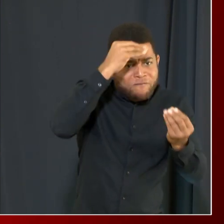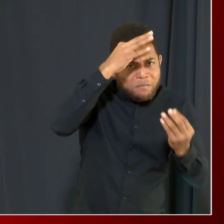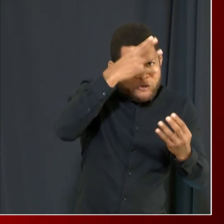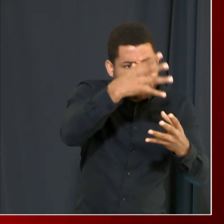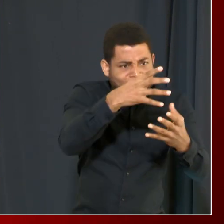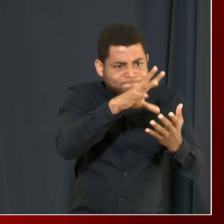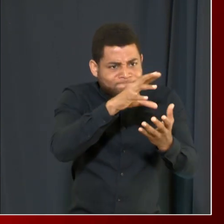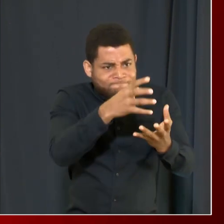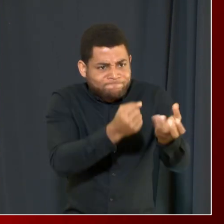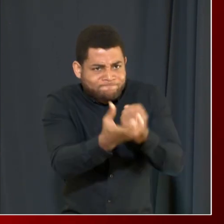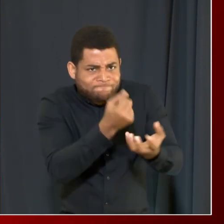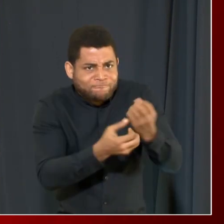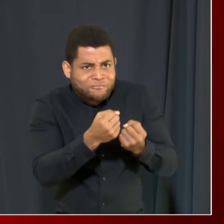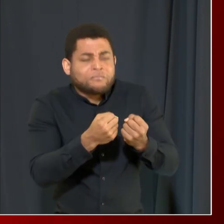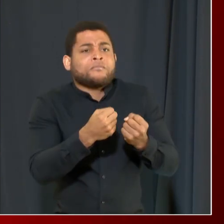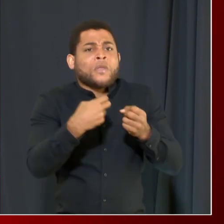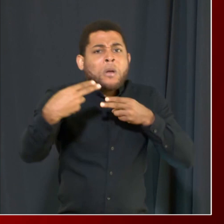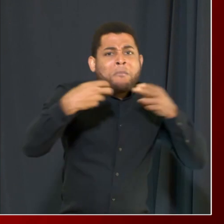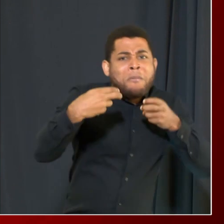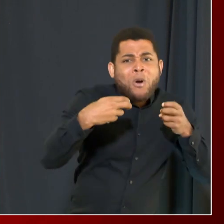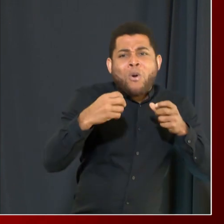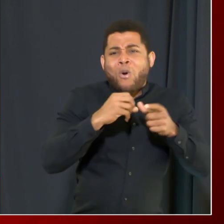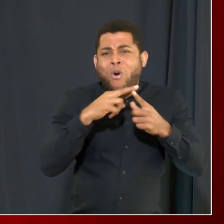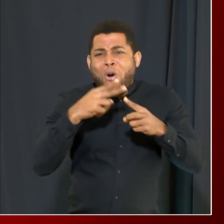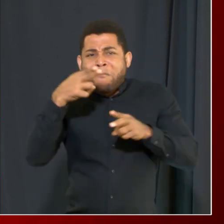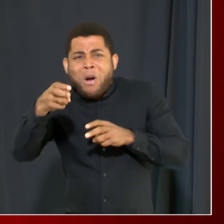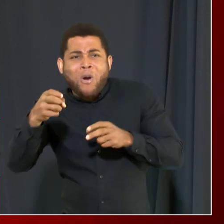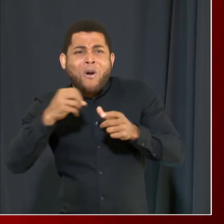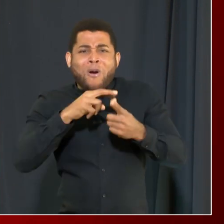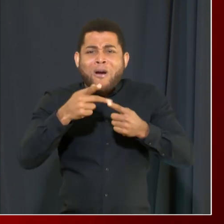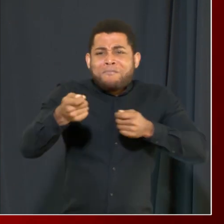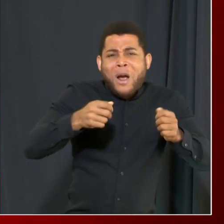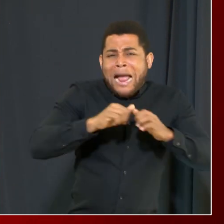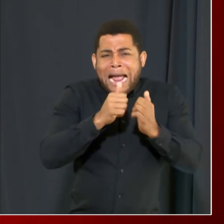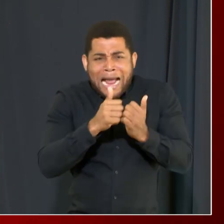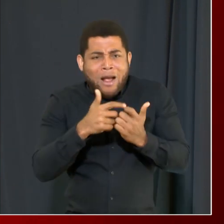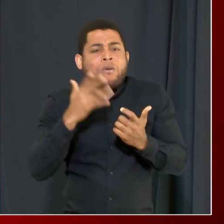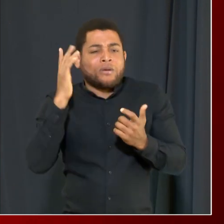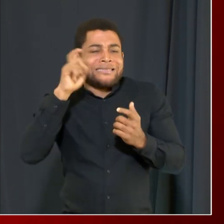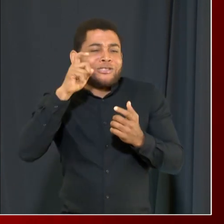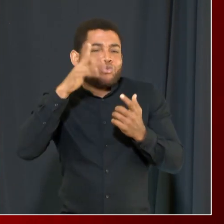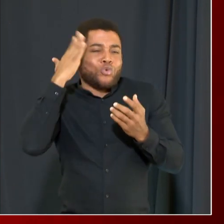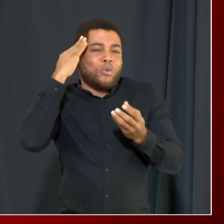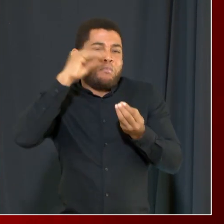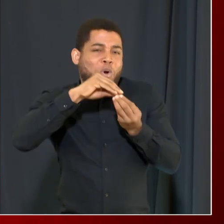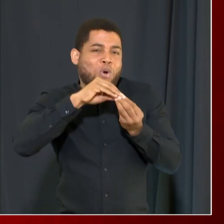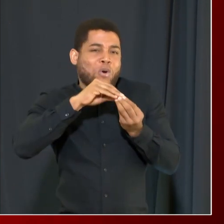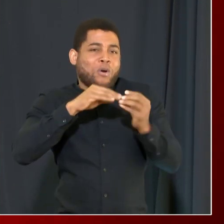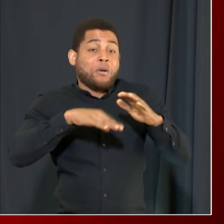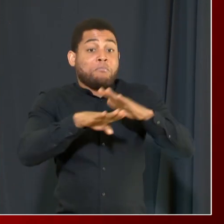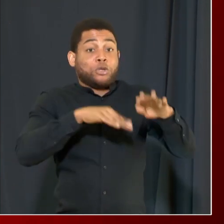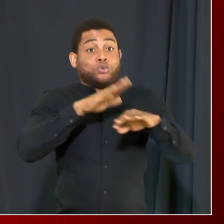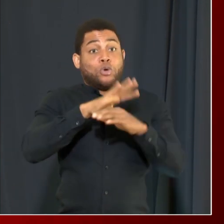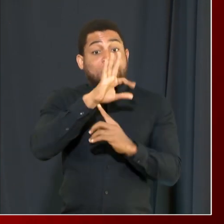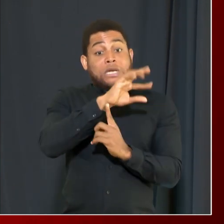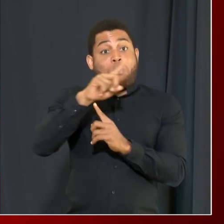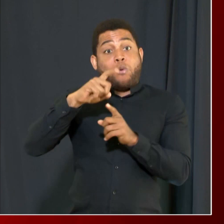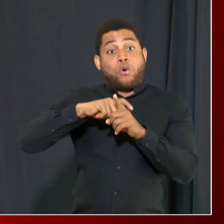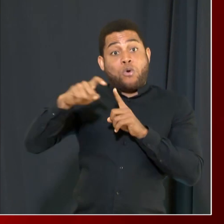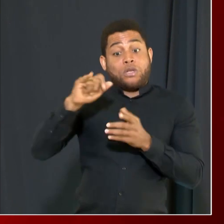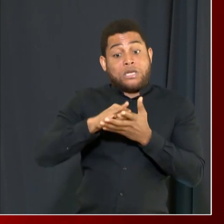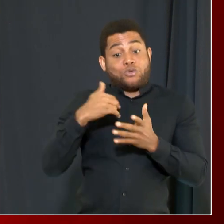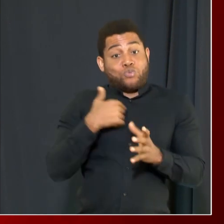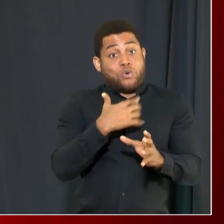of gunfire. What I do know, based on the 911 call that we received from one